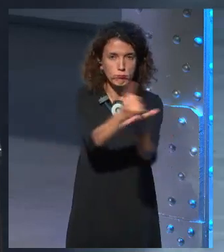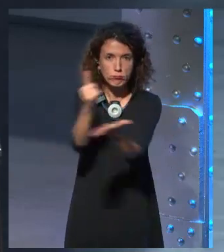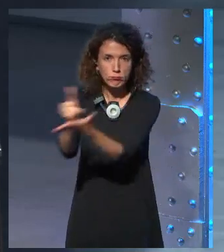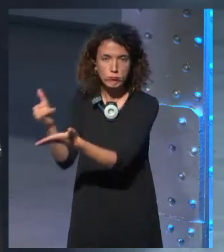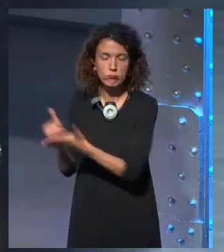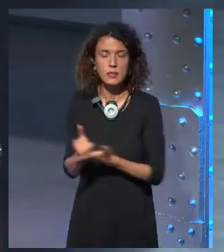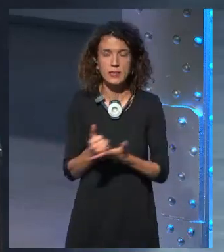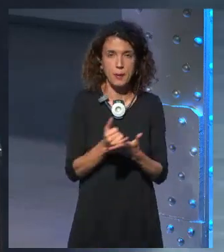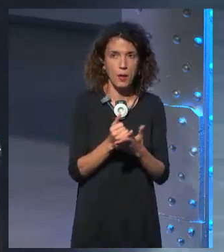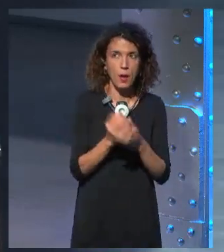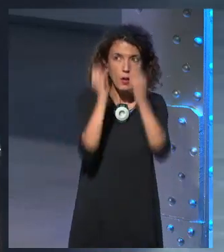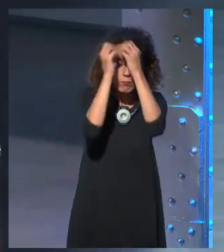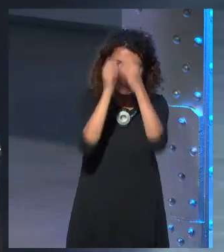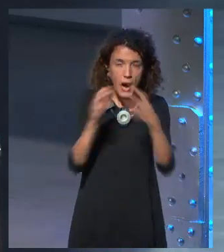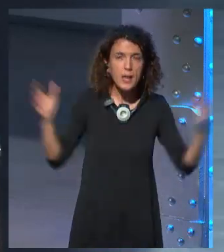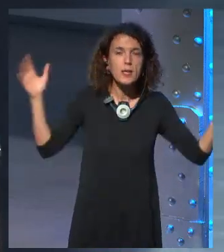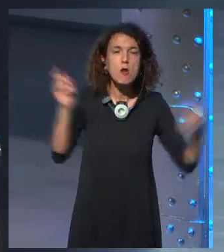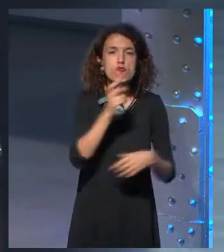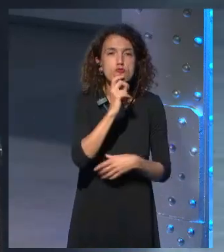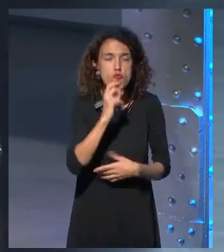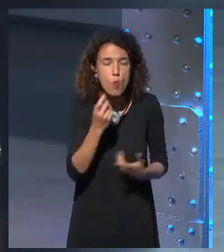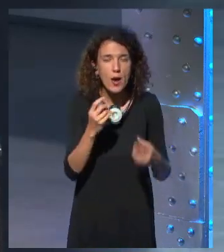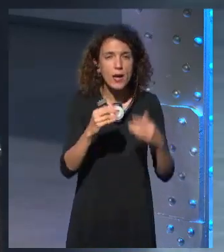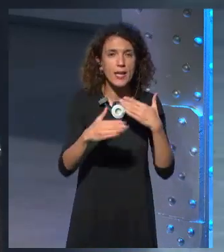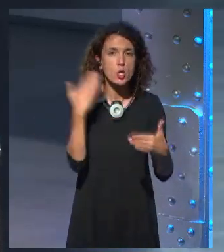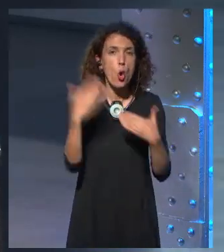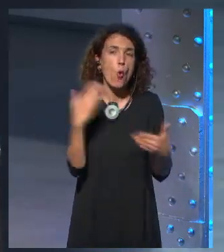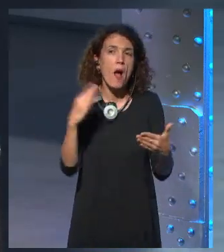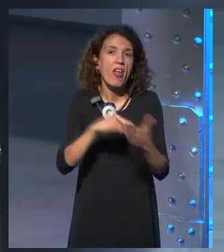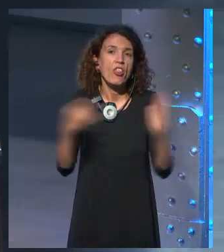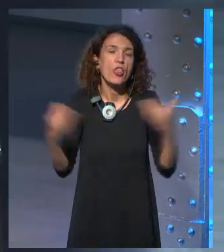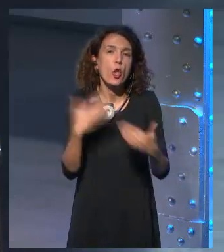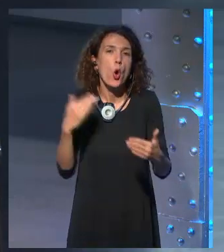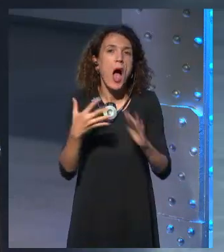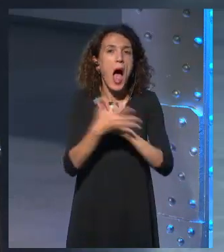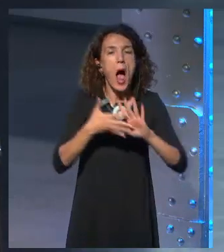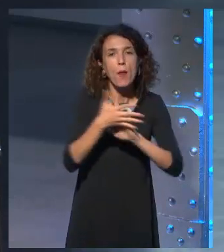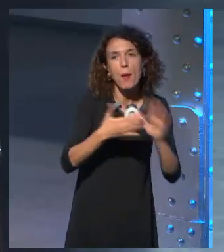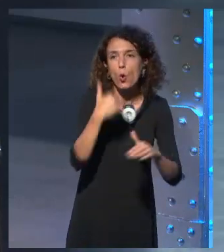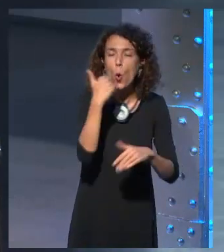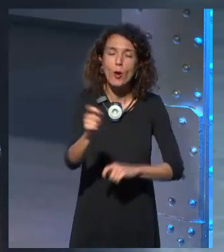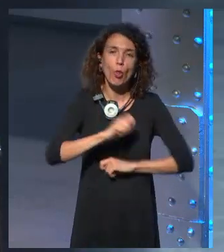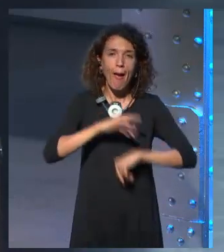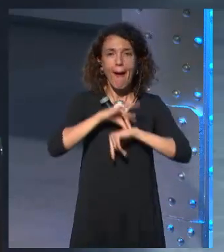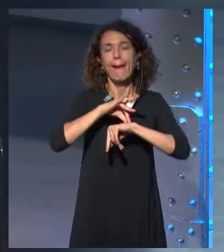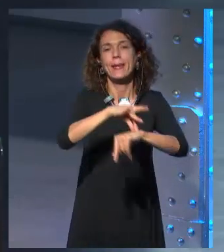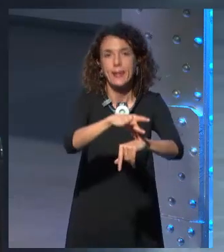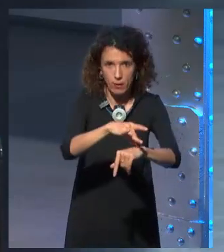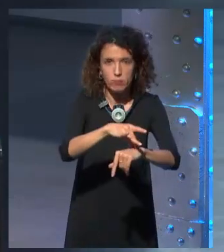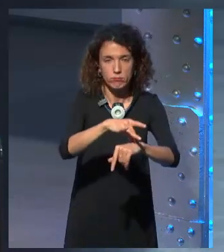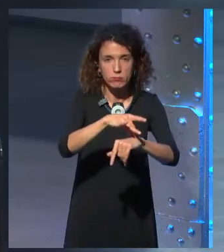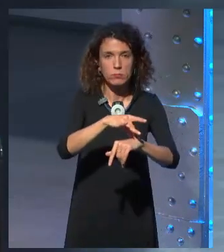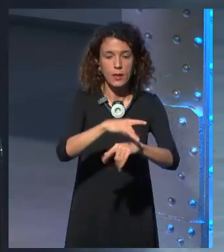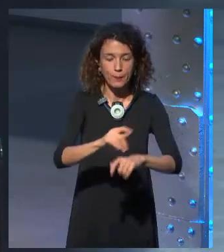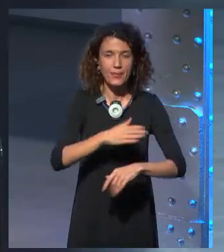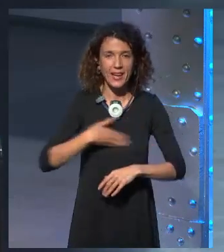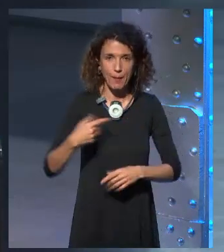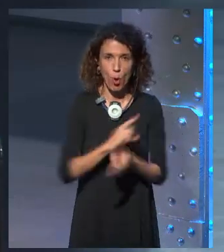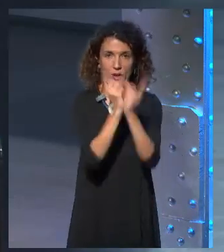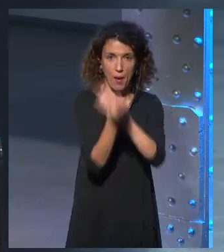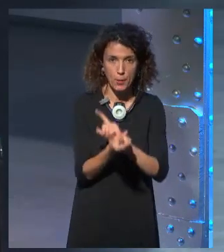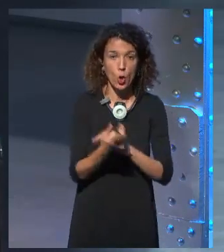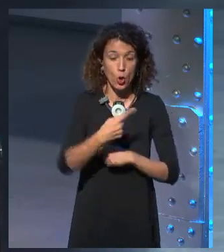broader, and innovation, they talk about it as a North Star, really understanding where you want change to happen. Then you have to come back and